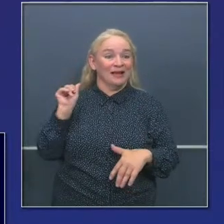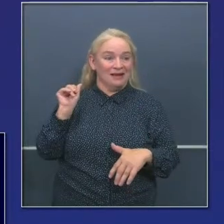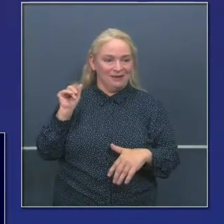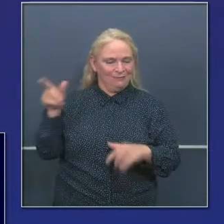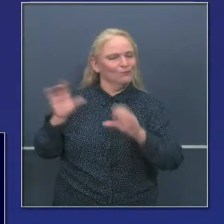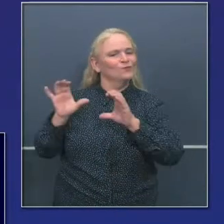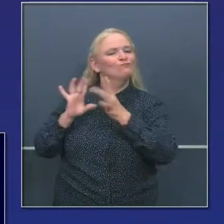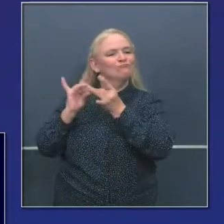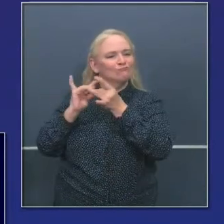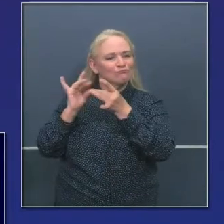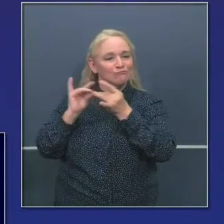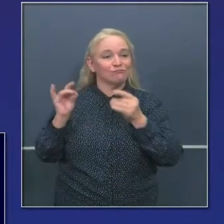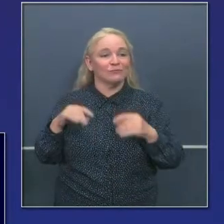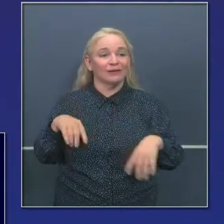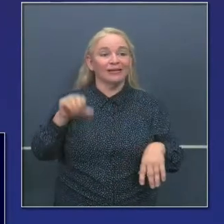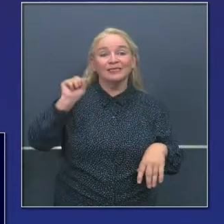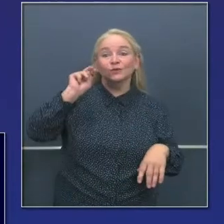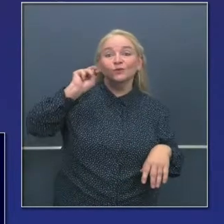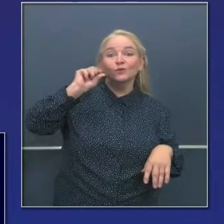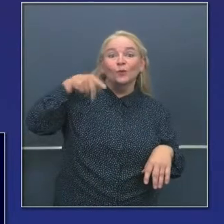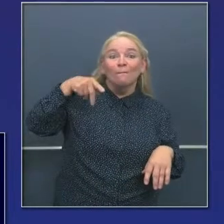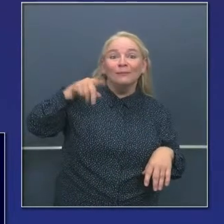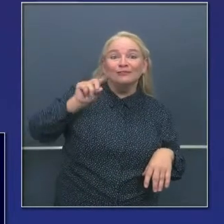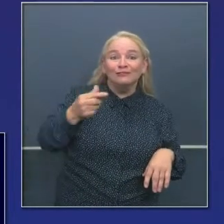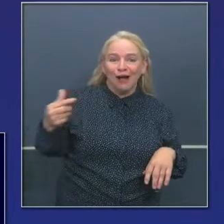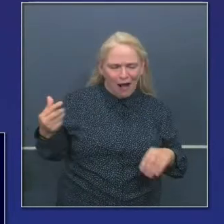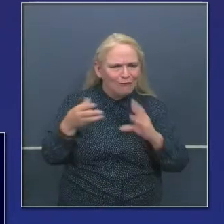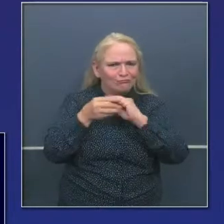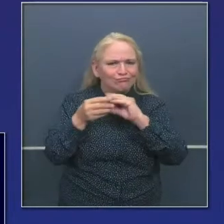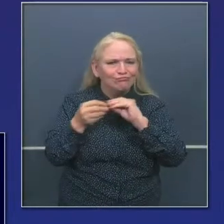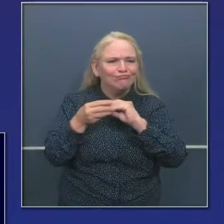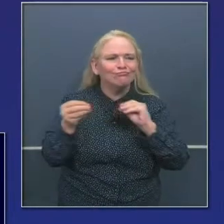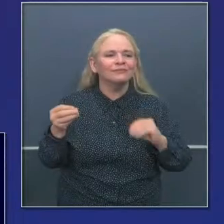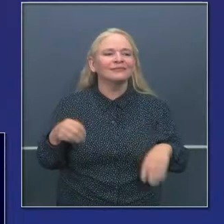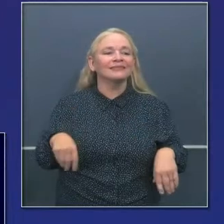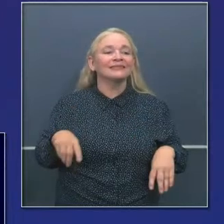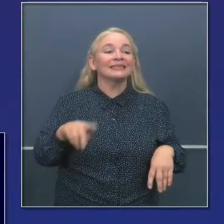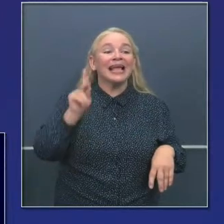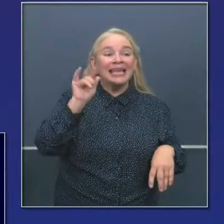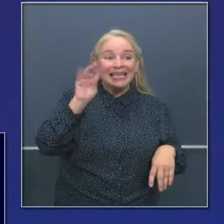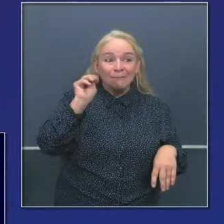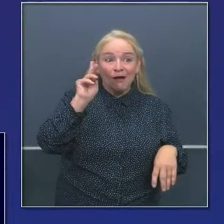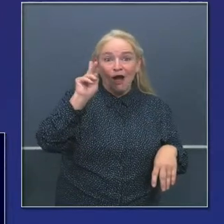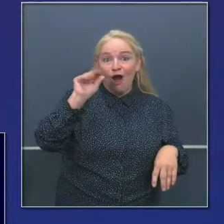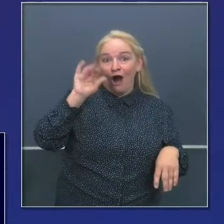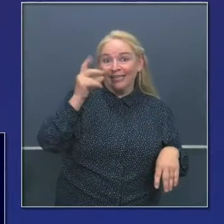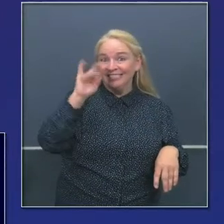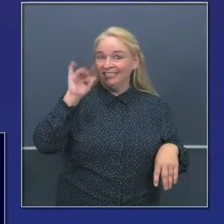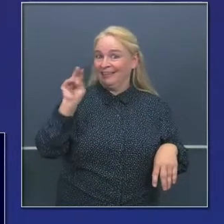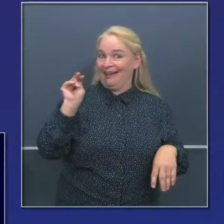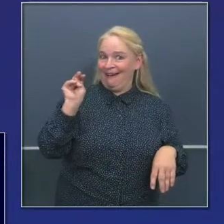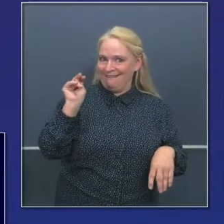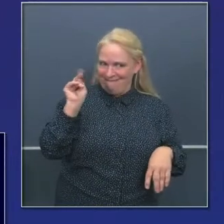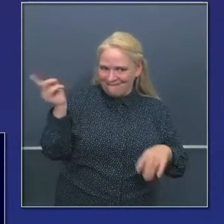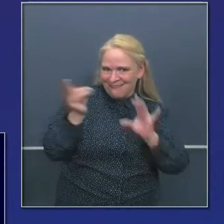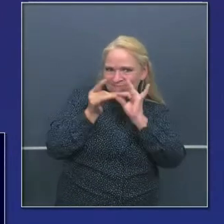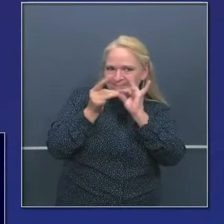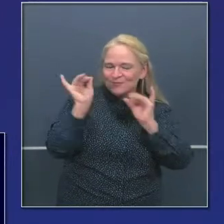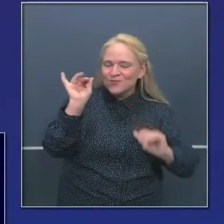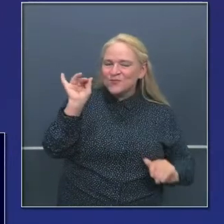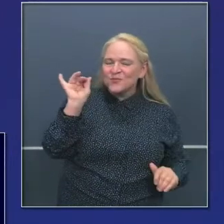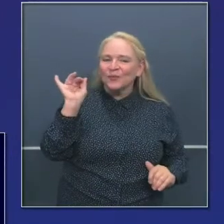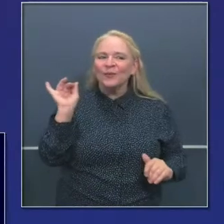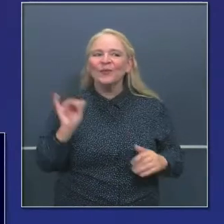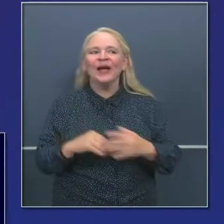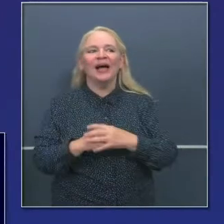Dogg, Kim Kardashian. I honestly could add to many of these. I can show you images of PSAs we put out, but we tried to